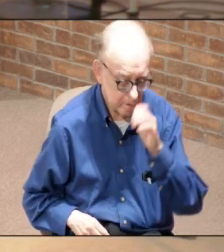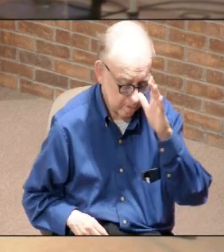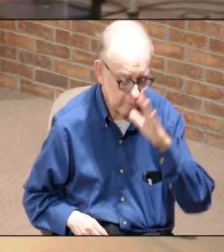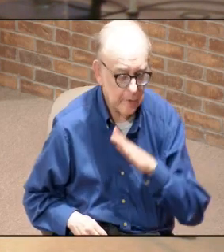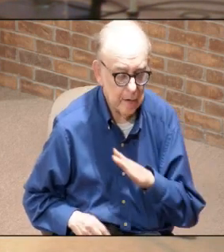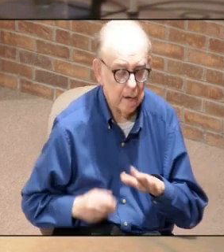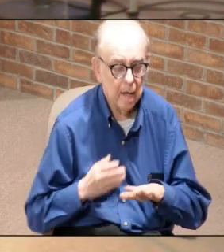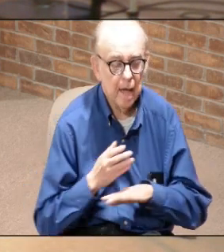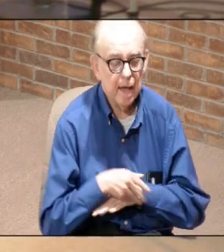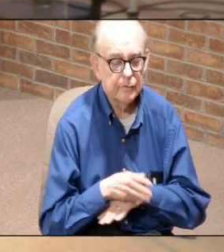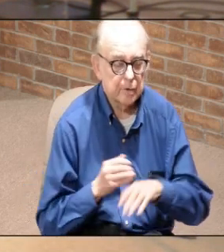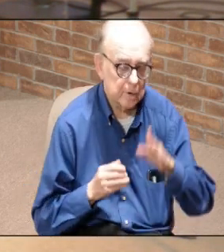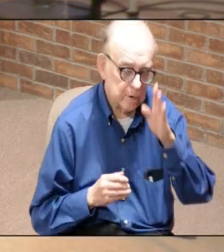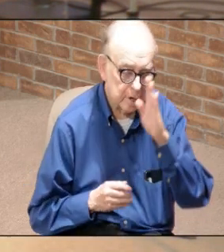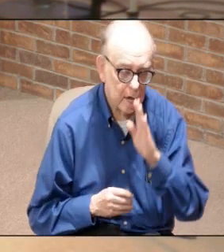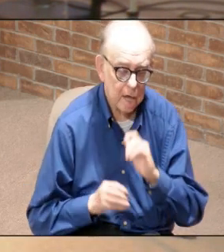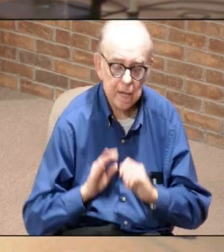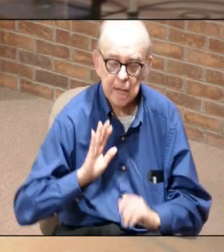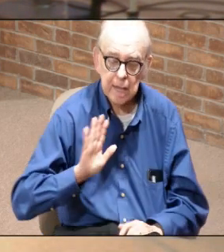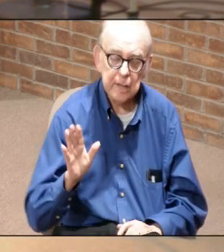after God's own heart.